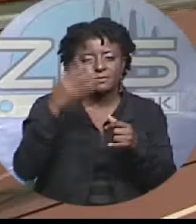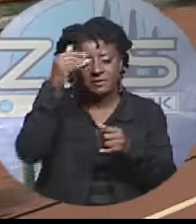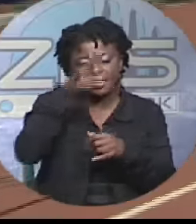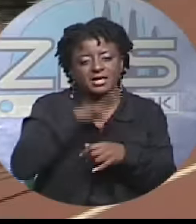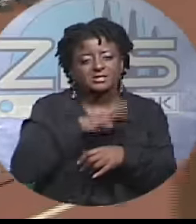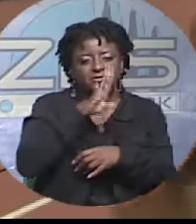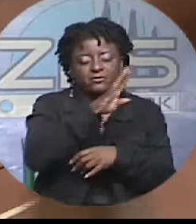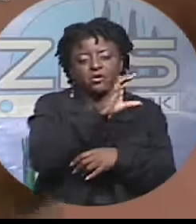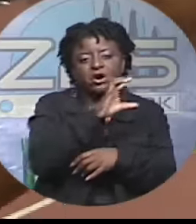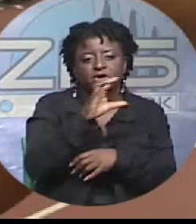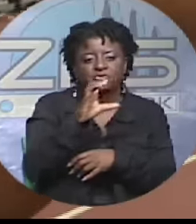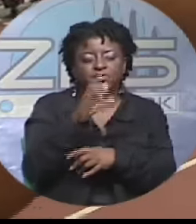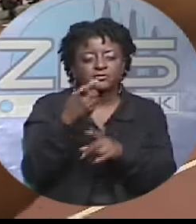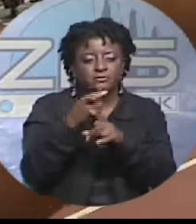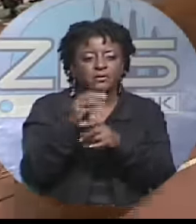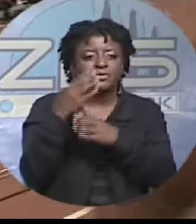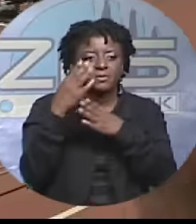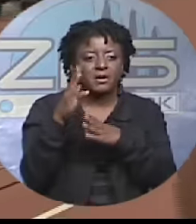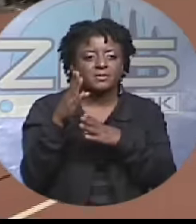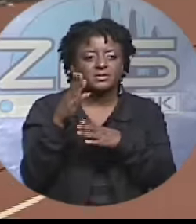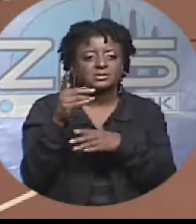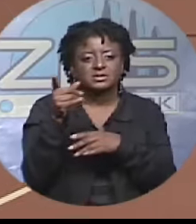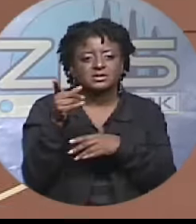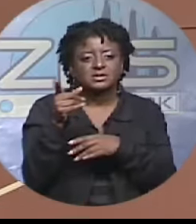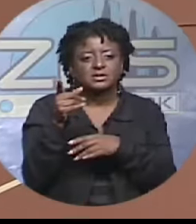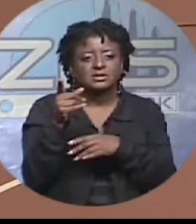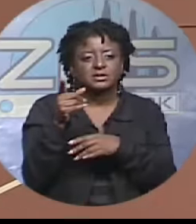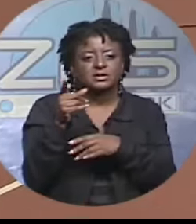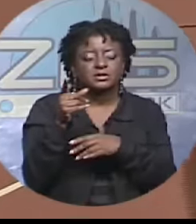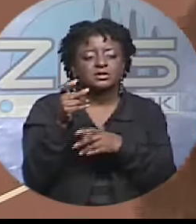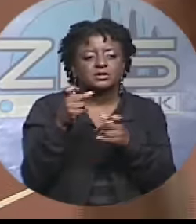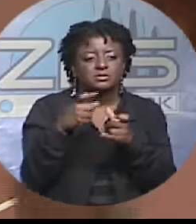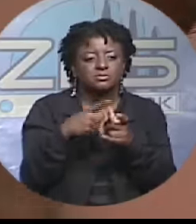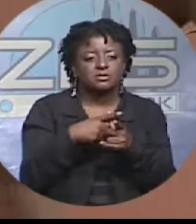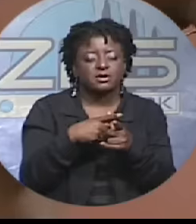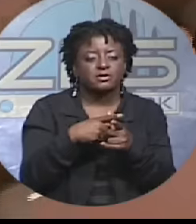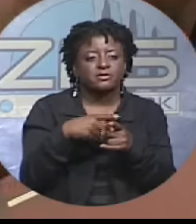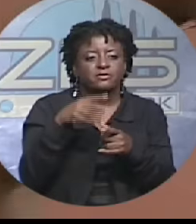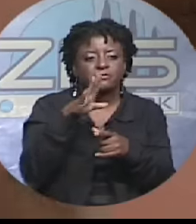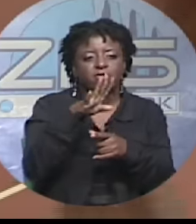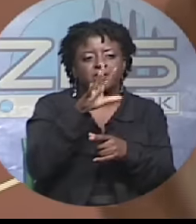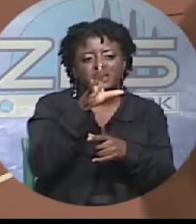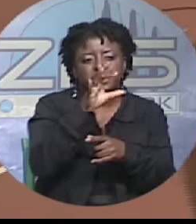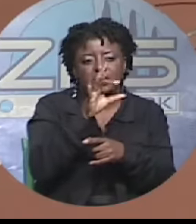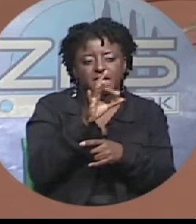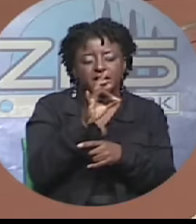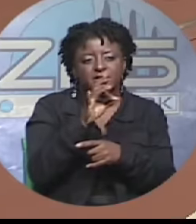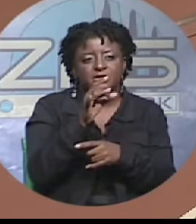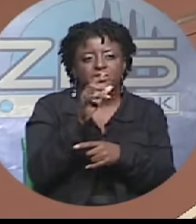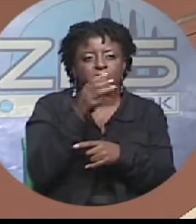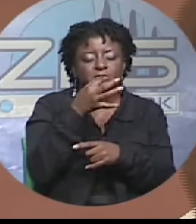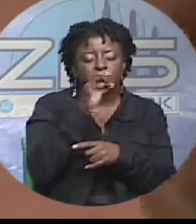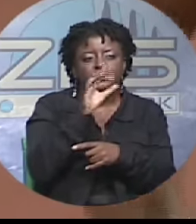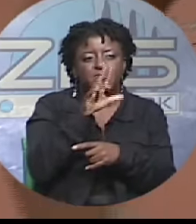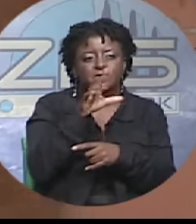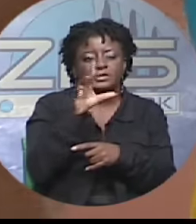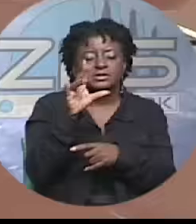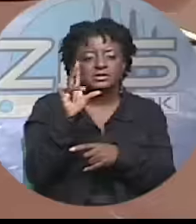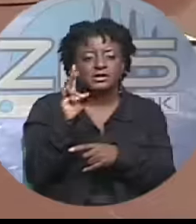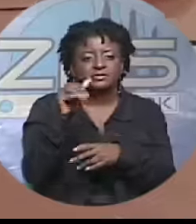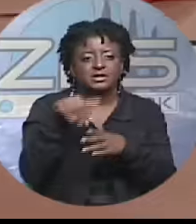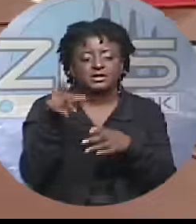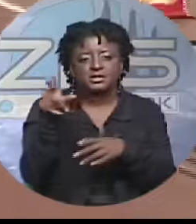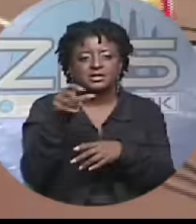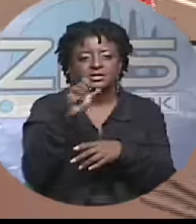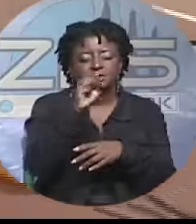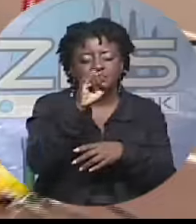Games champion from Bahamas. He ran a Bahamian record of 48.37 in his semi-final.